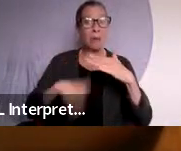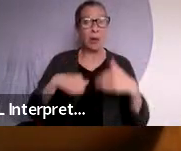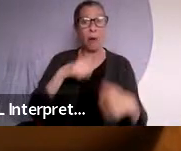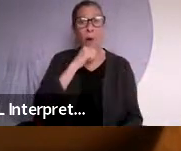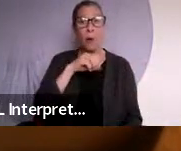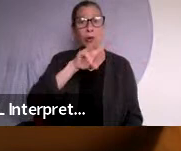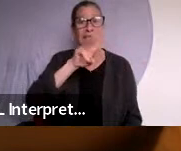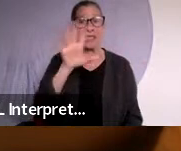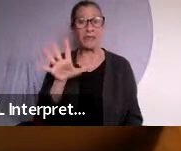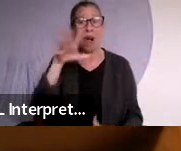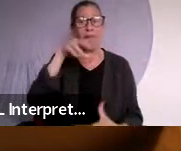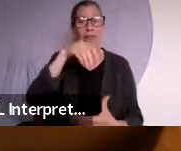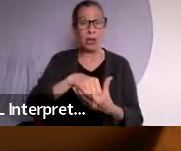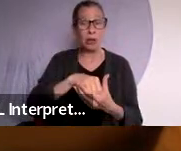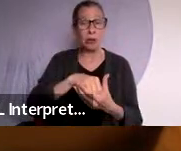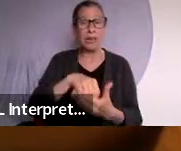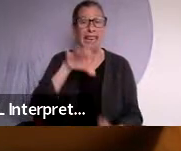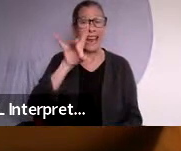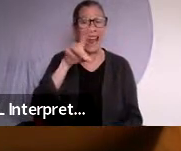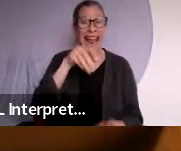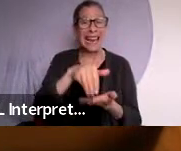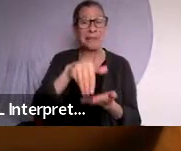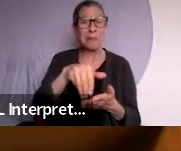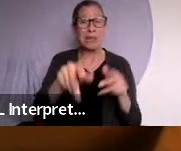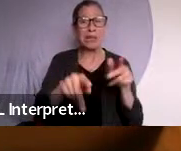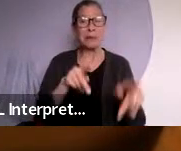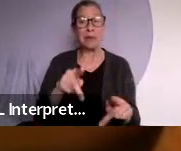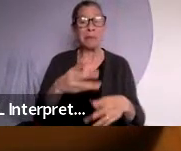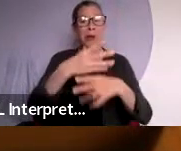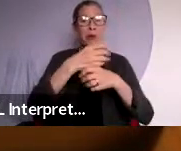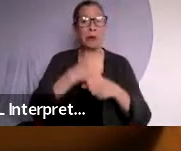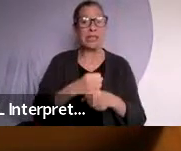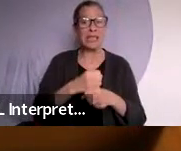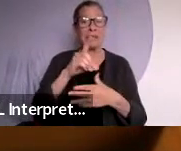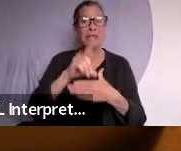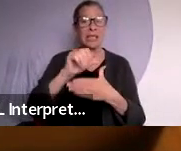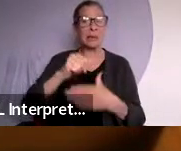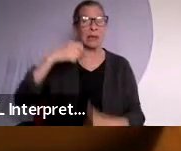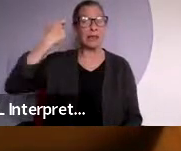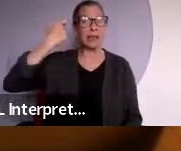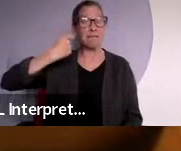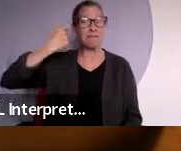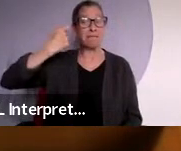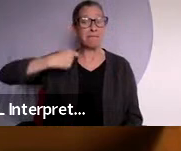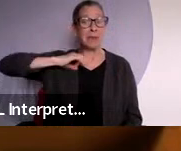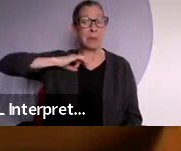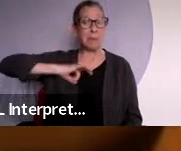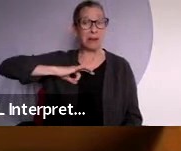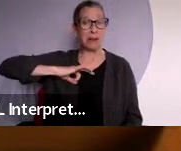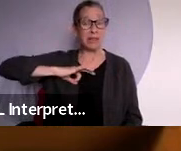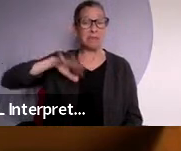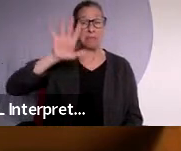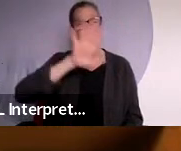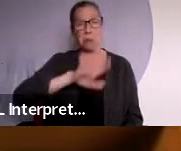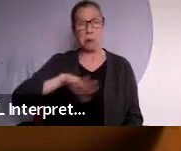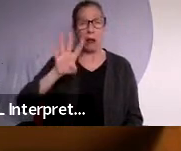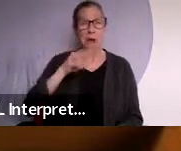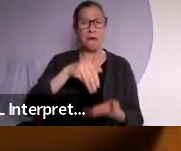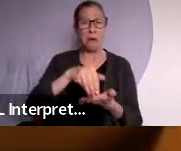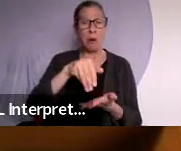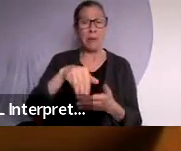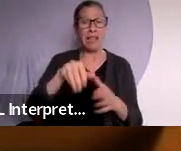65, including almost 8 million people who receive disability benefits. And nearly 4